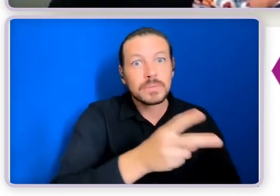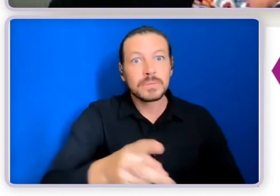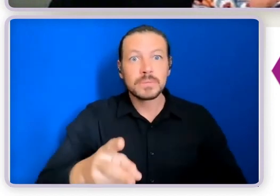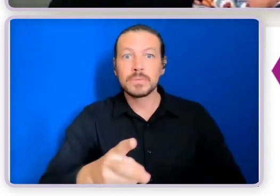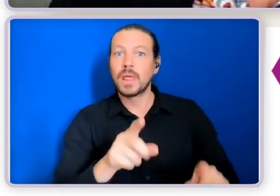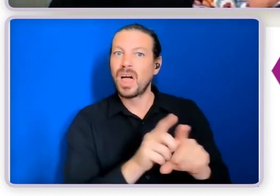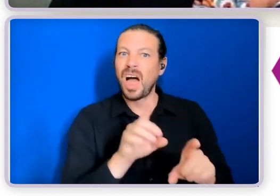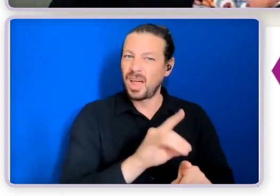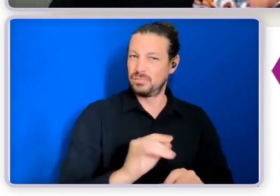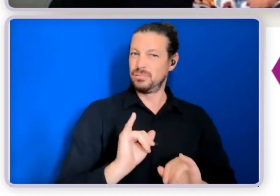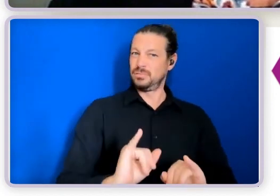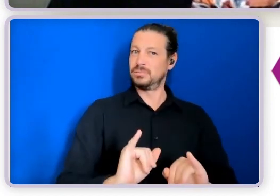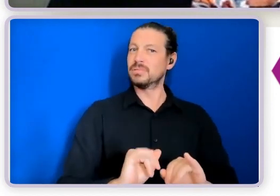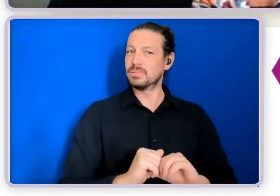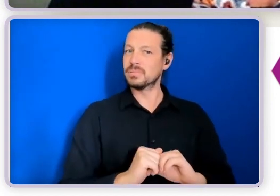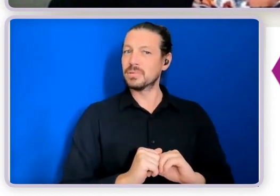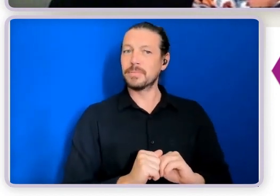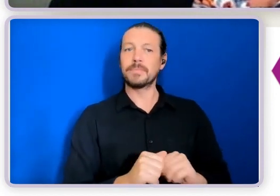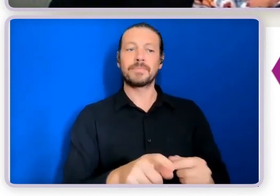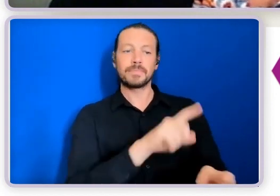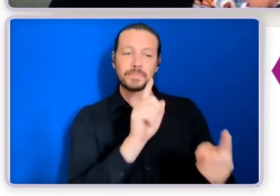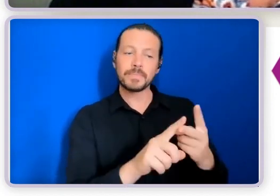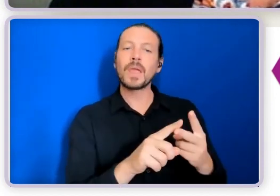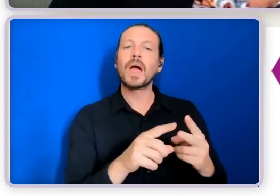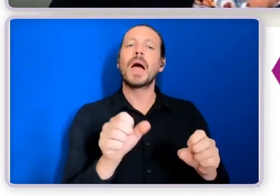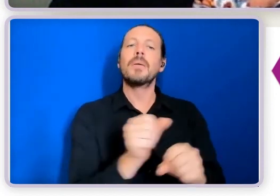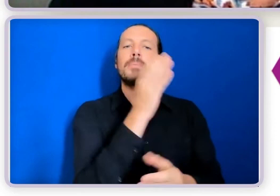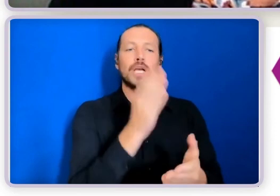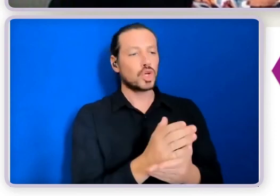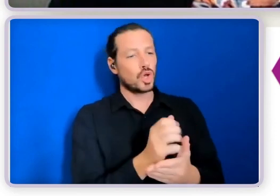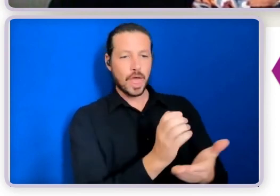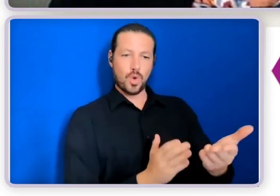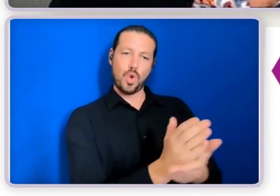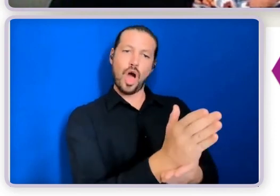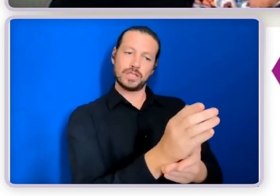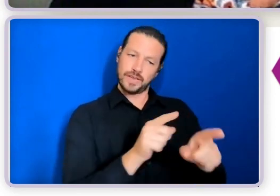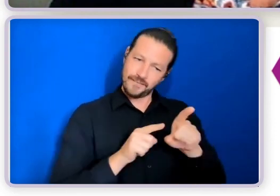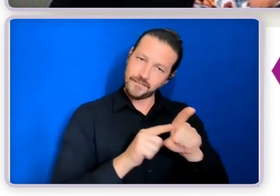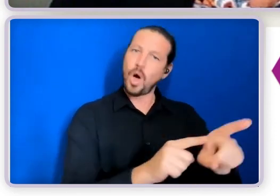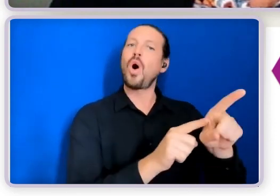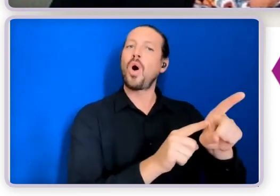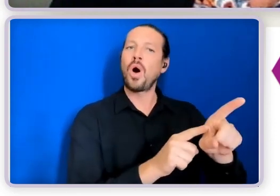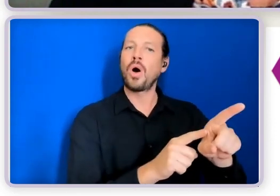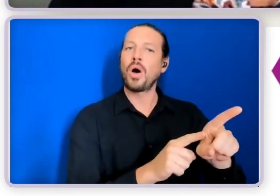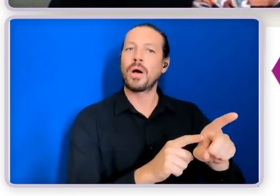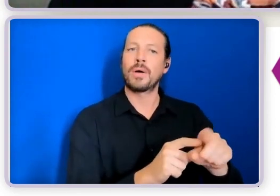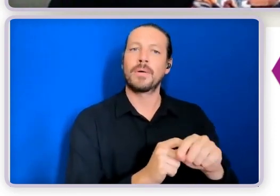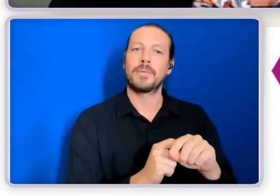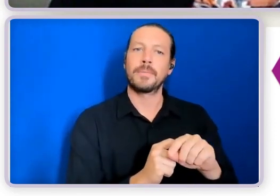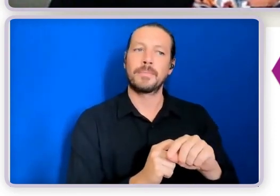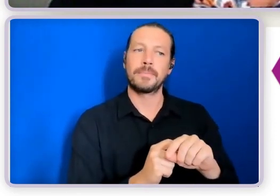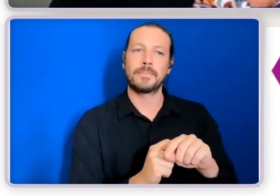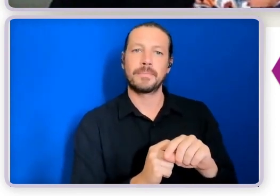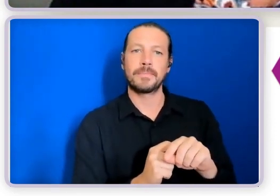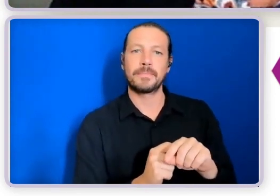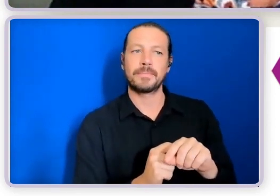that their rights are all met, and so some of the